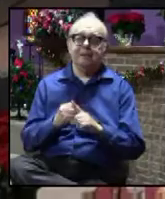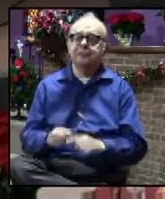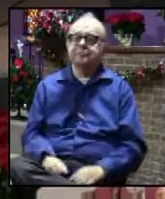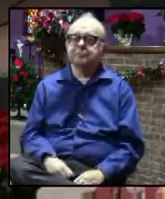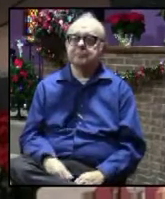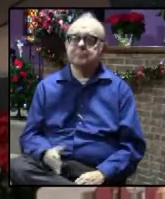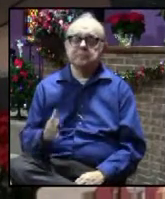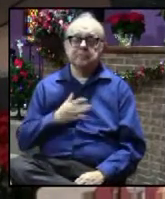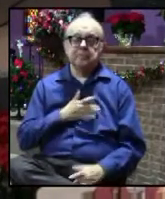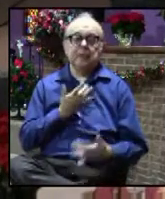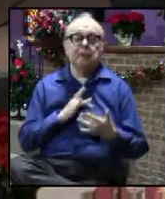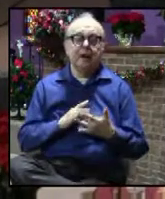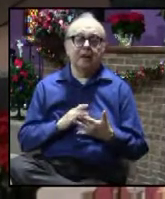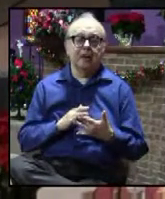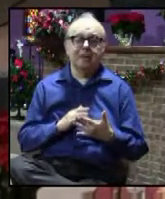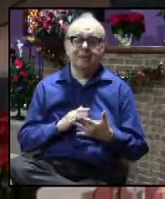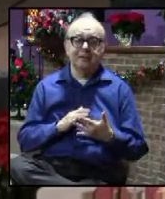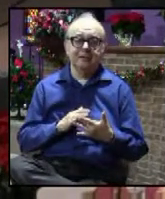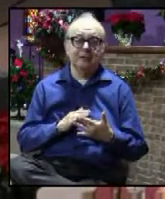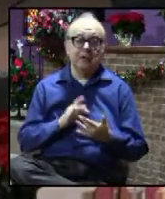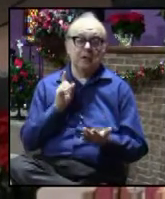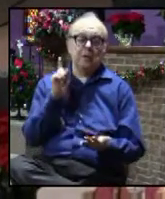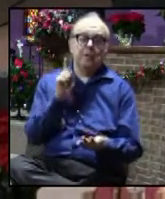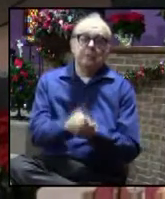It was my heart.